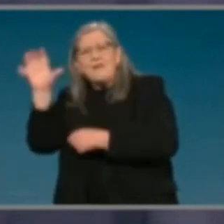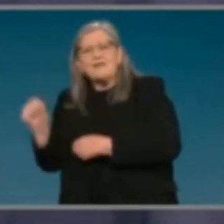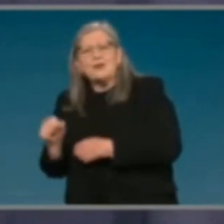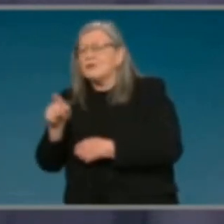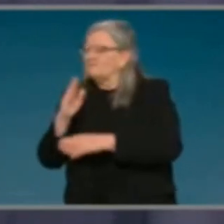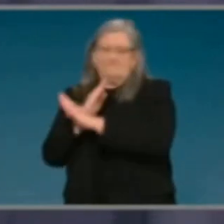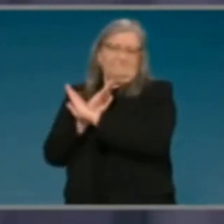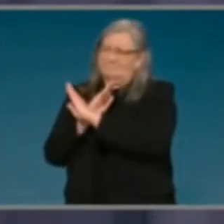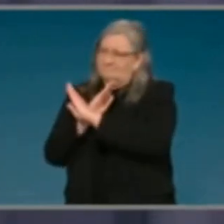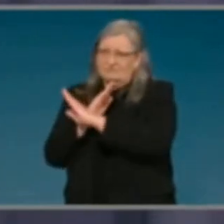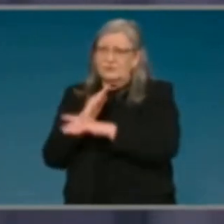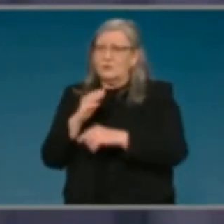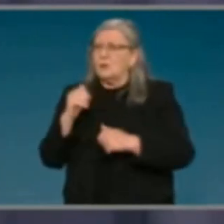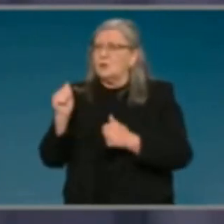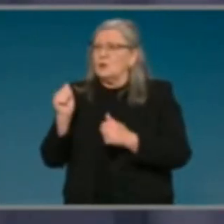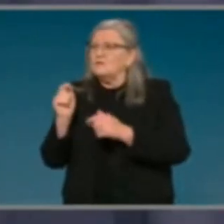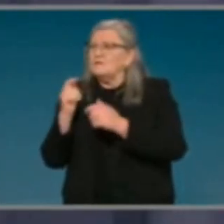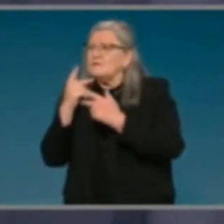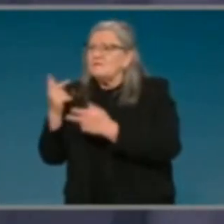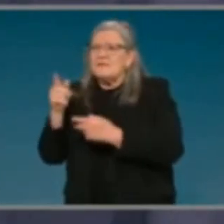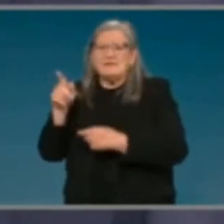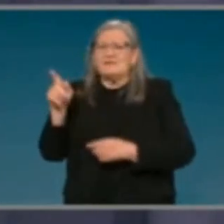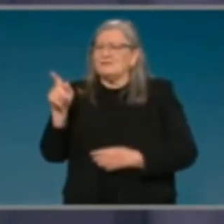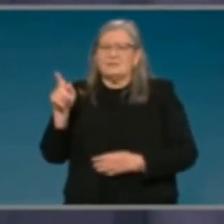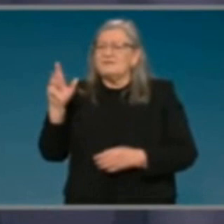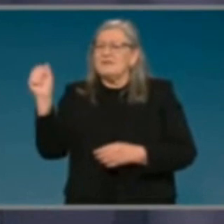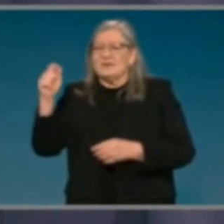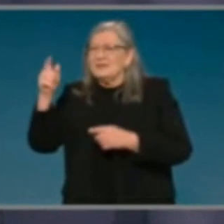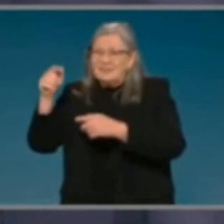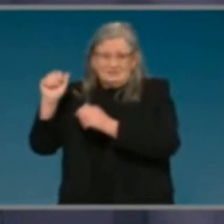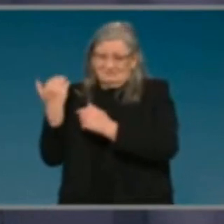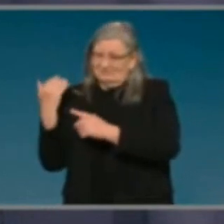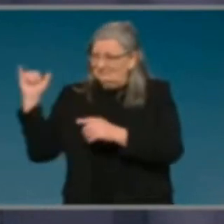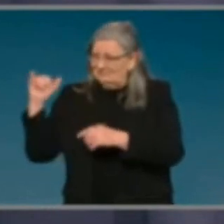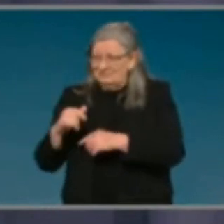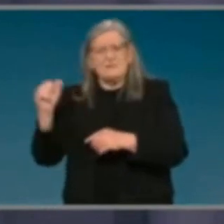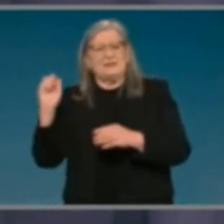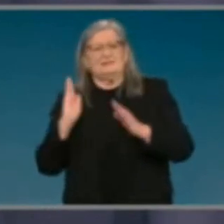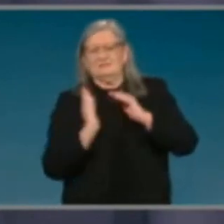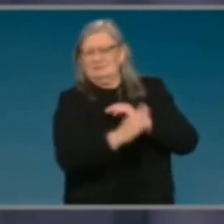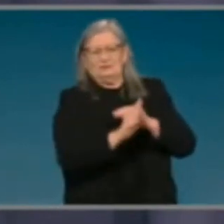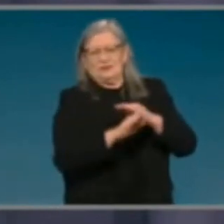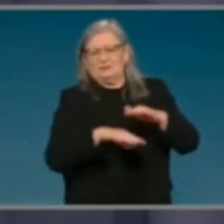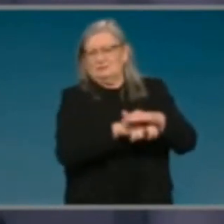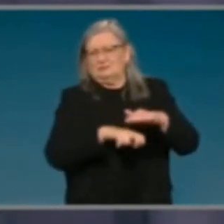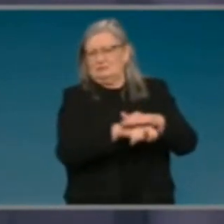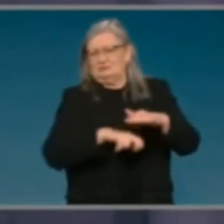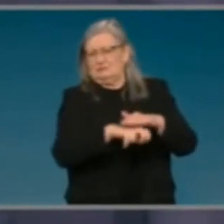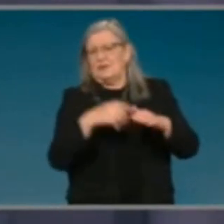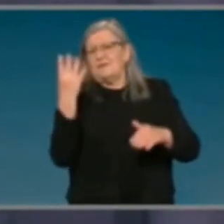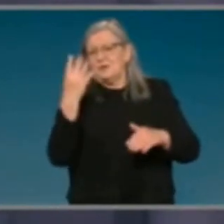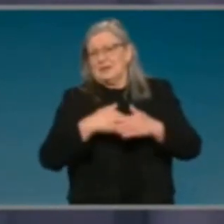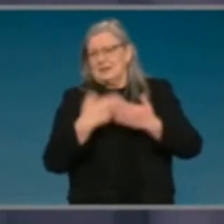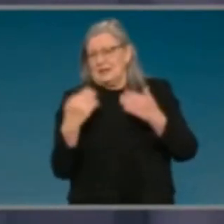to have 14 days quarantine. We've applied those rules to those coming under bubble arrangements, travel bubbles,